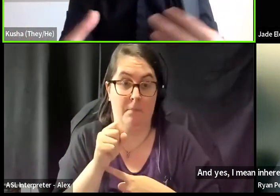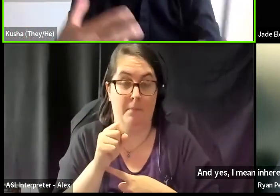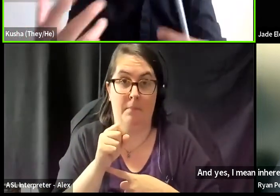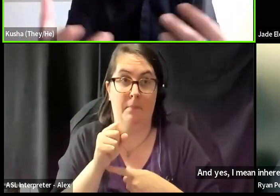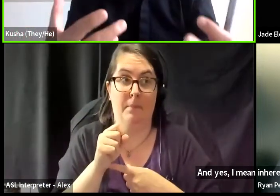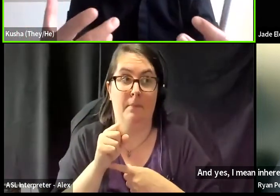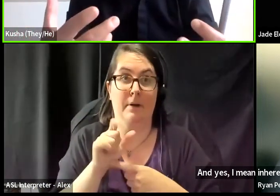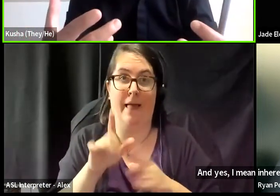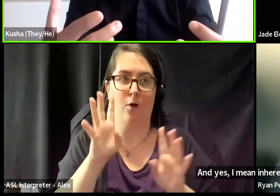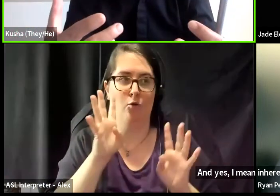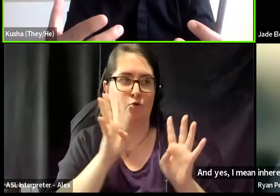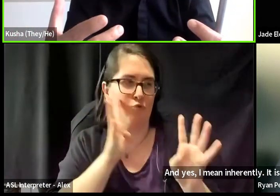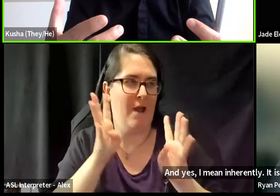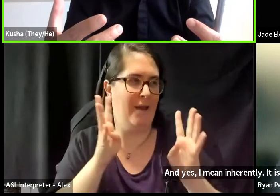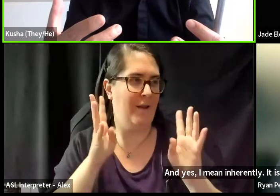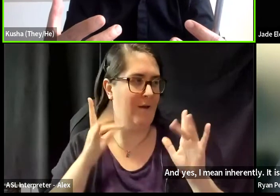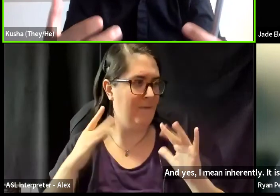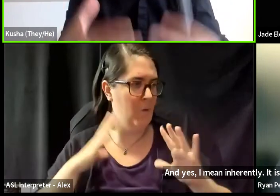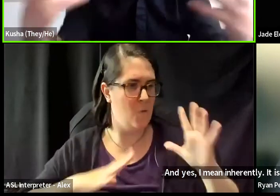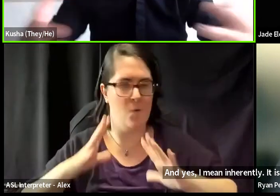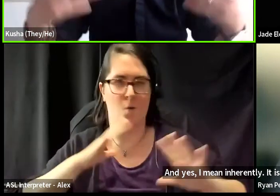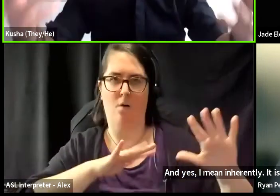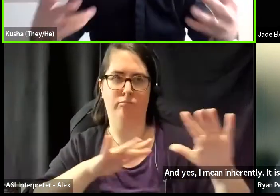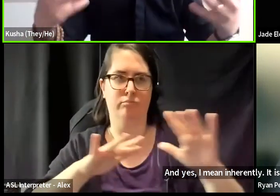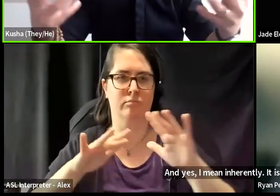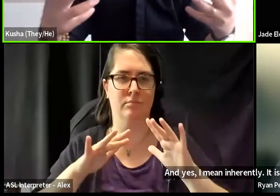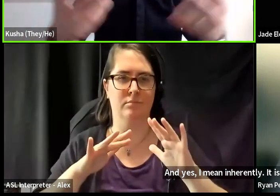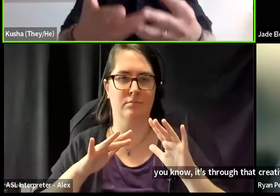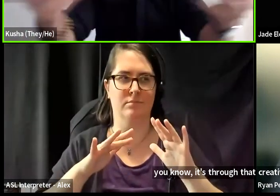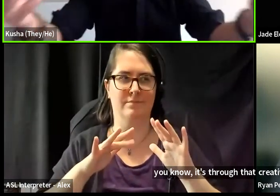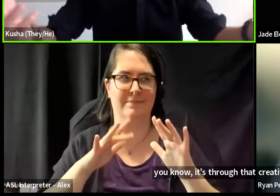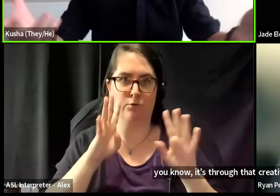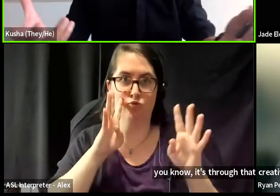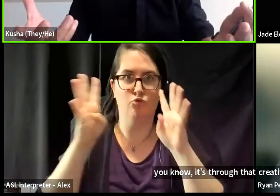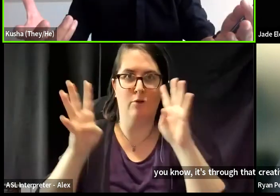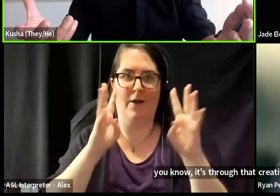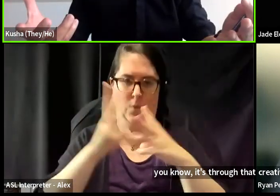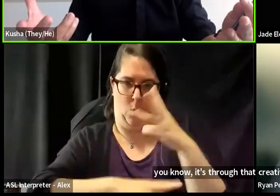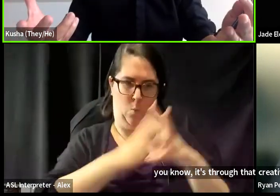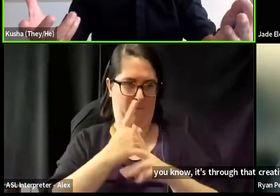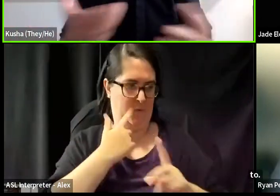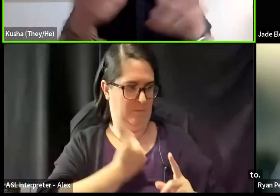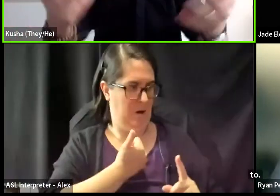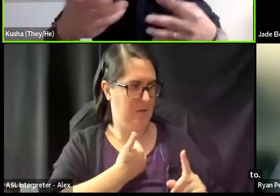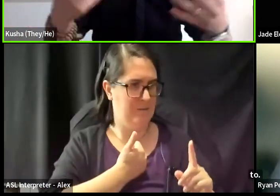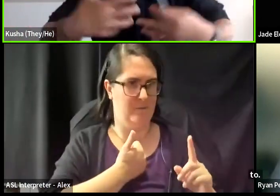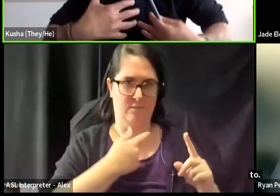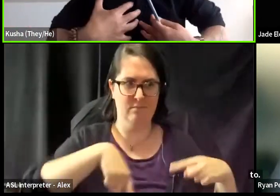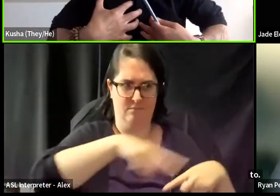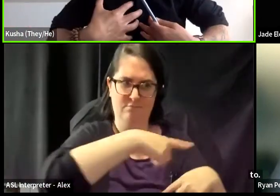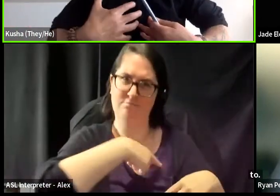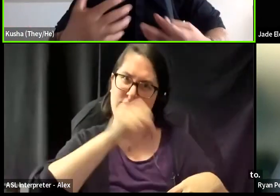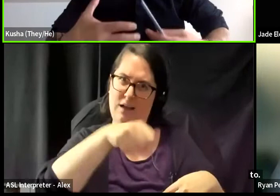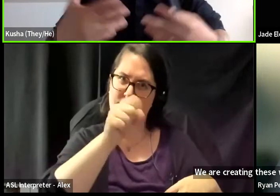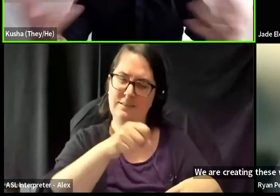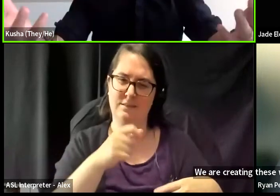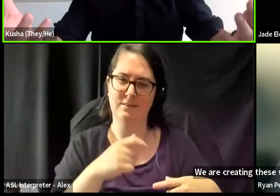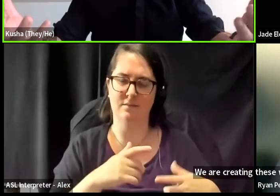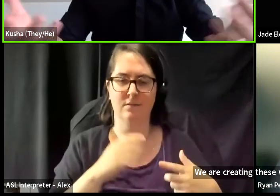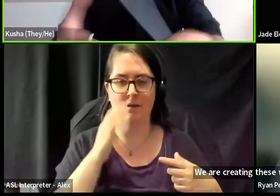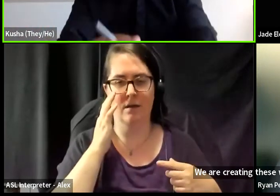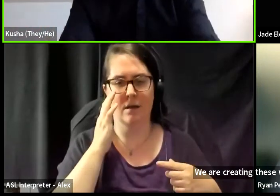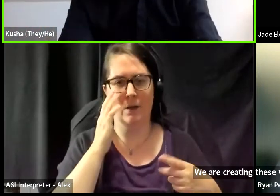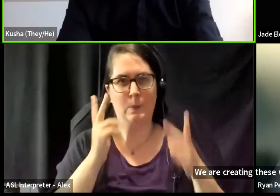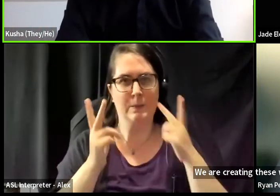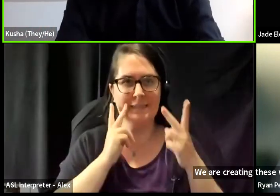that creativity we're trying to, we are creating these worlds for ourselves, for ourselves, the way we